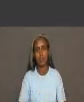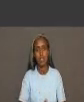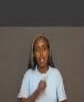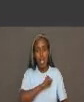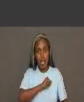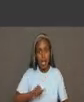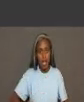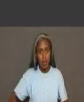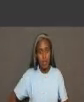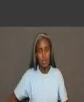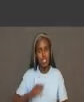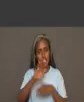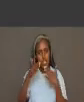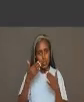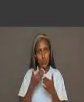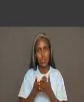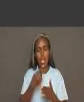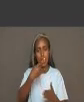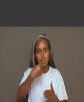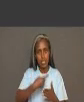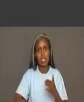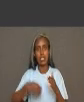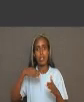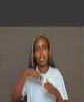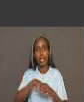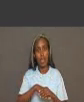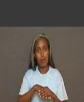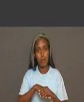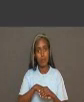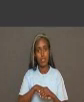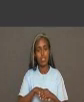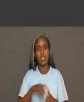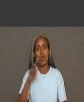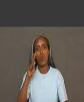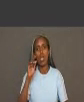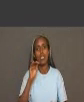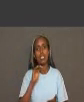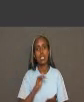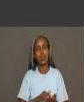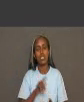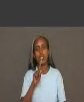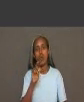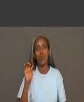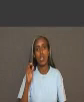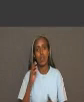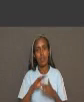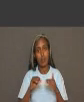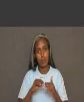Emmanuel's total taxable income is 1,100 birr.